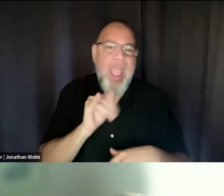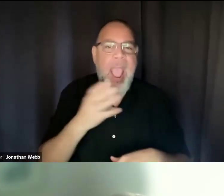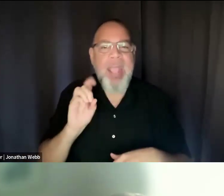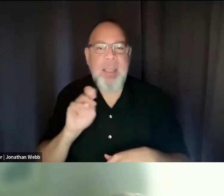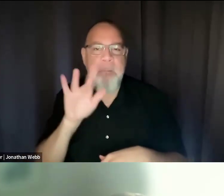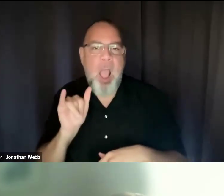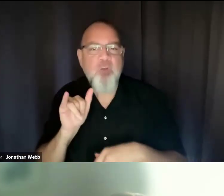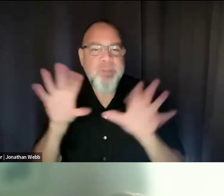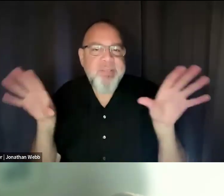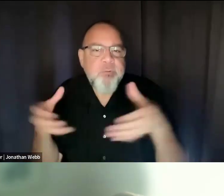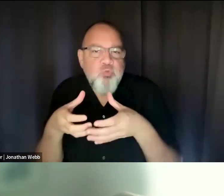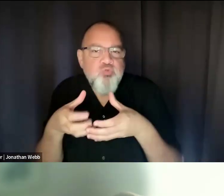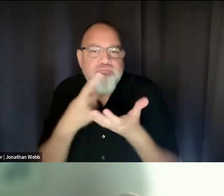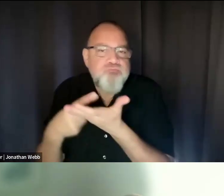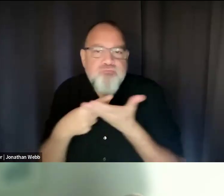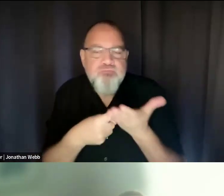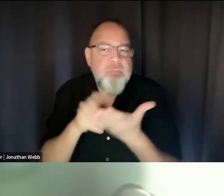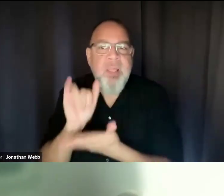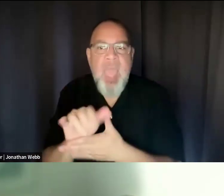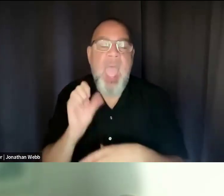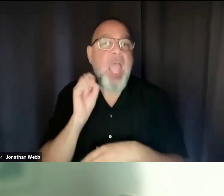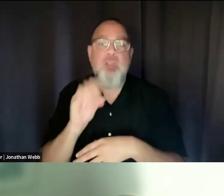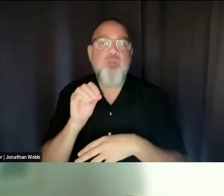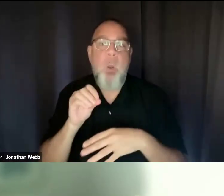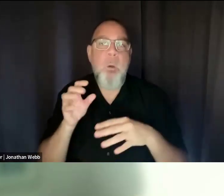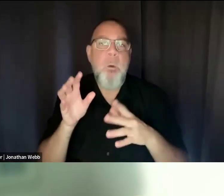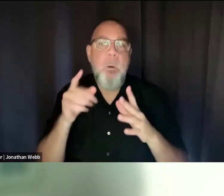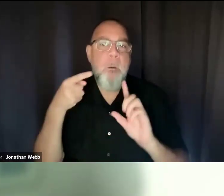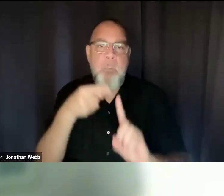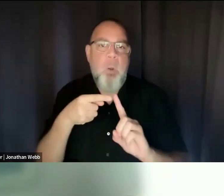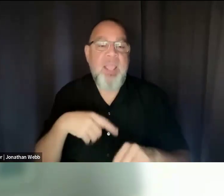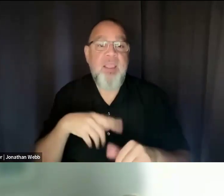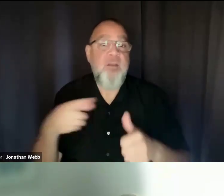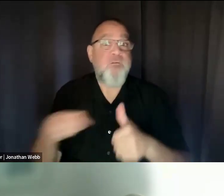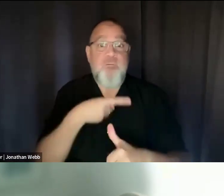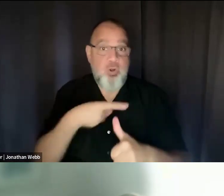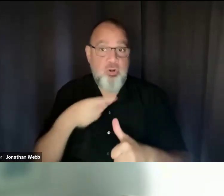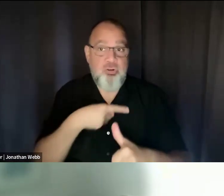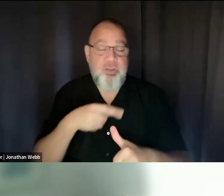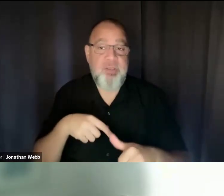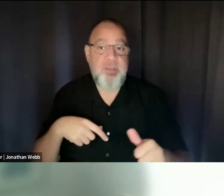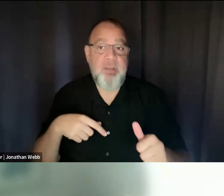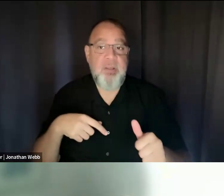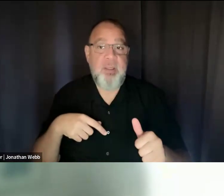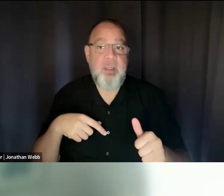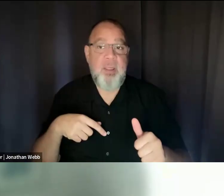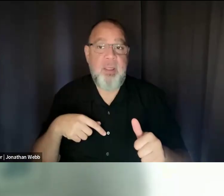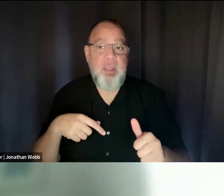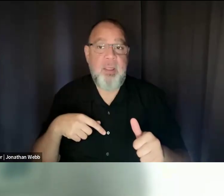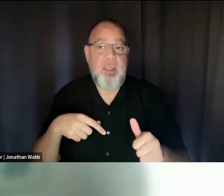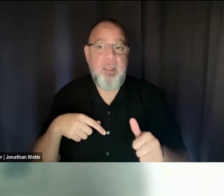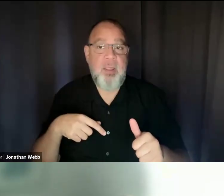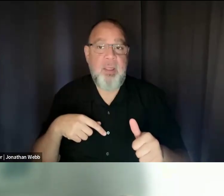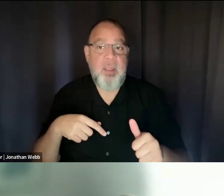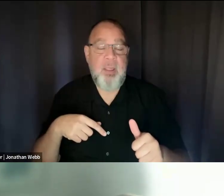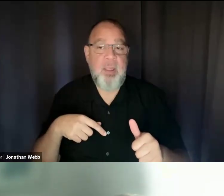just depending for what it's worth, it's that. So first is definitely I'm just, from